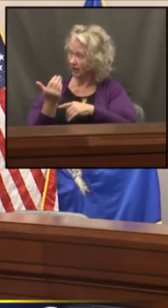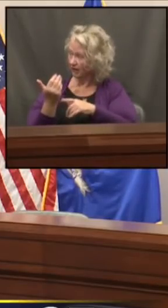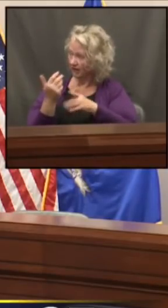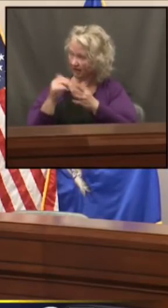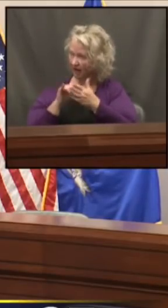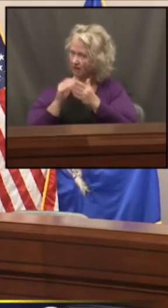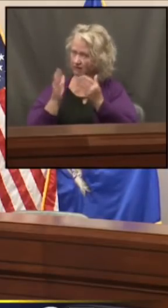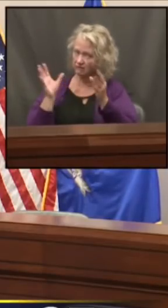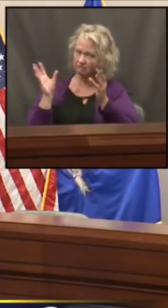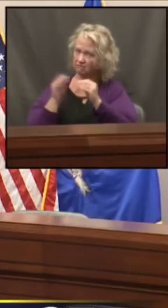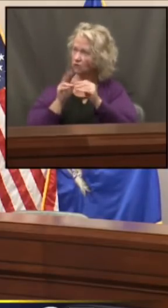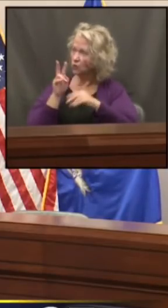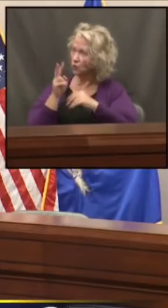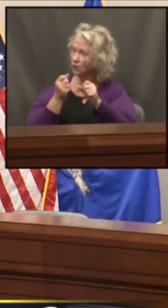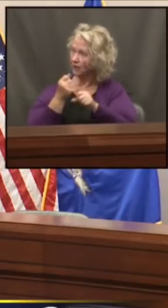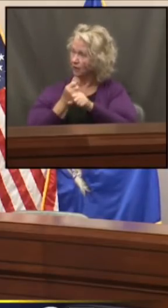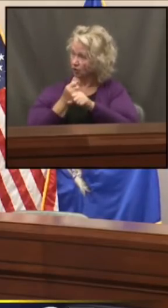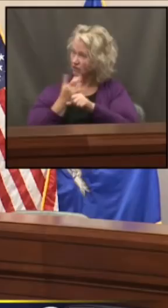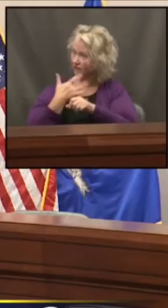that goes through?